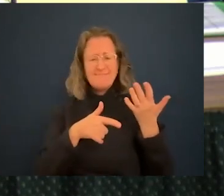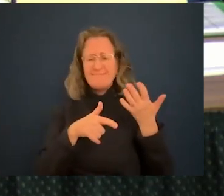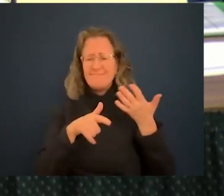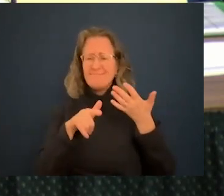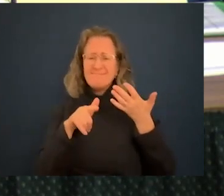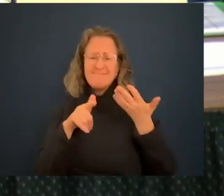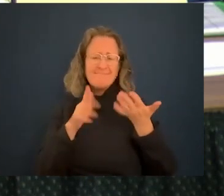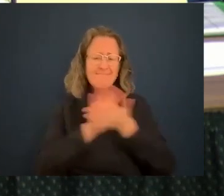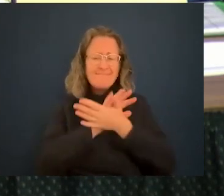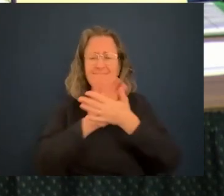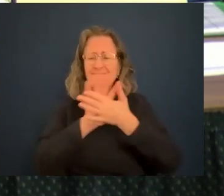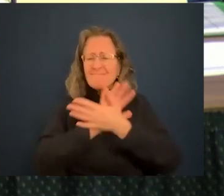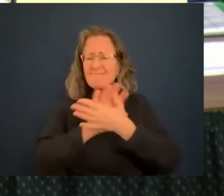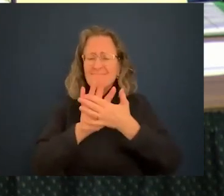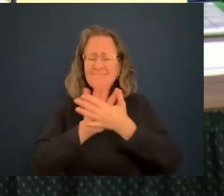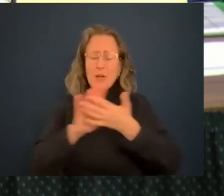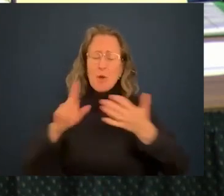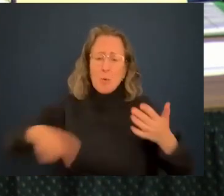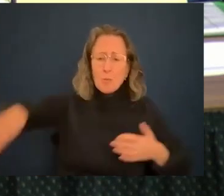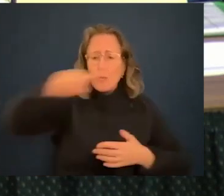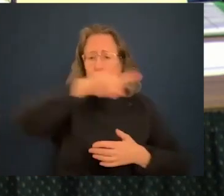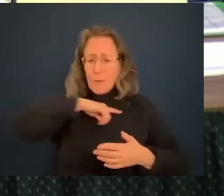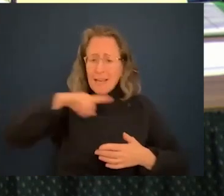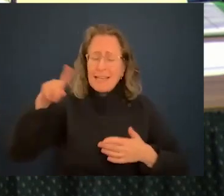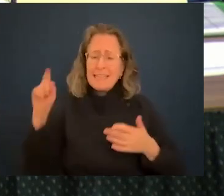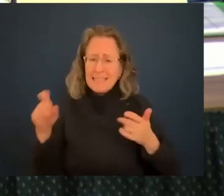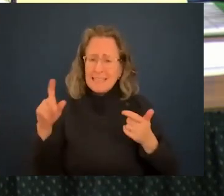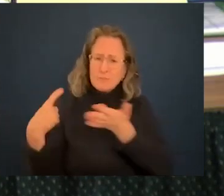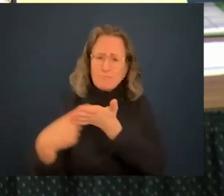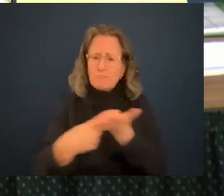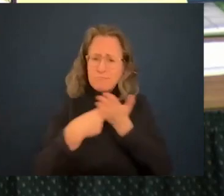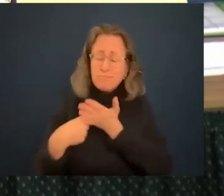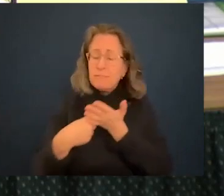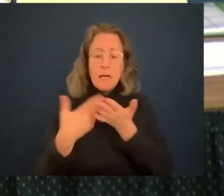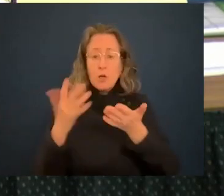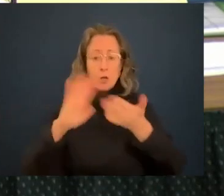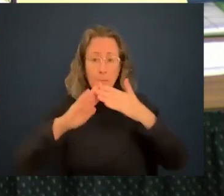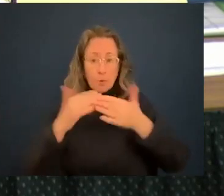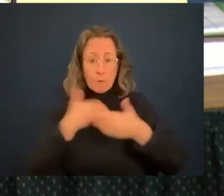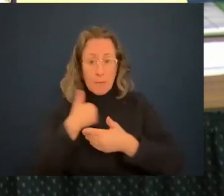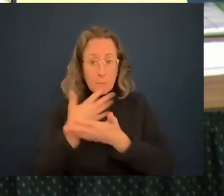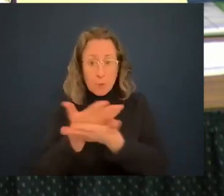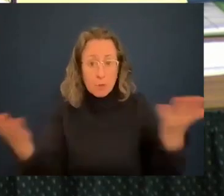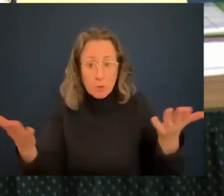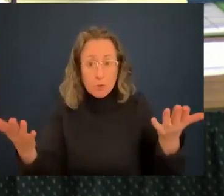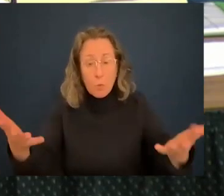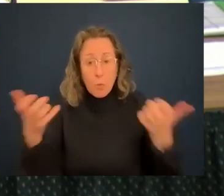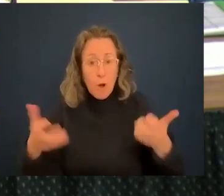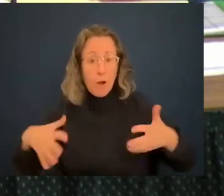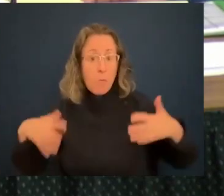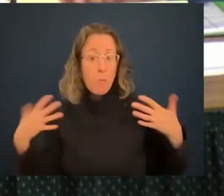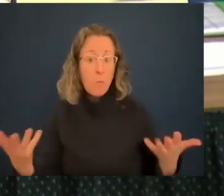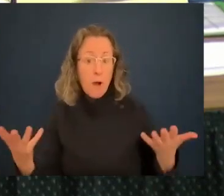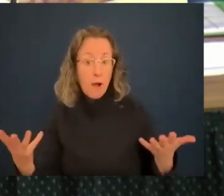what do our constituents want our town to do oh